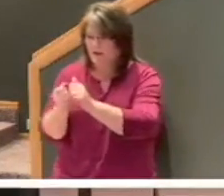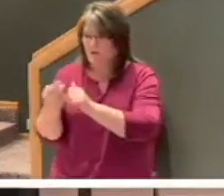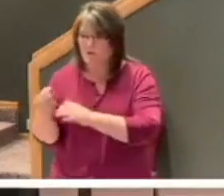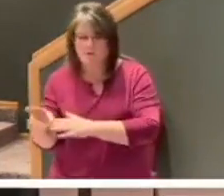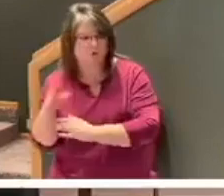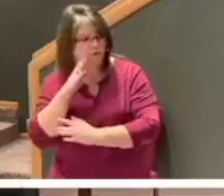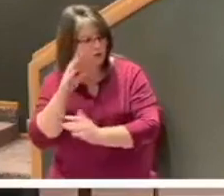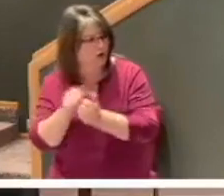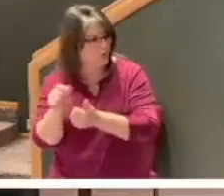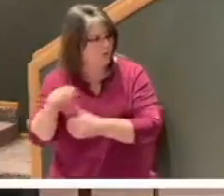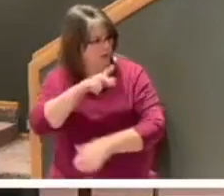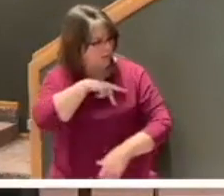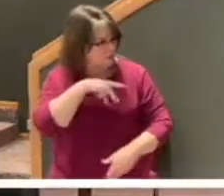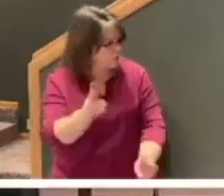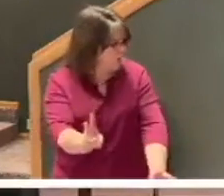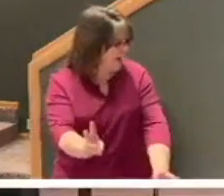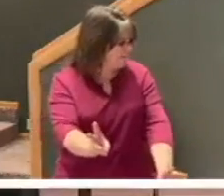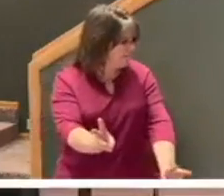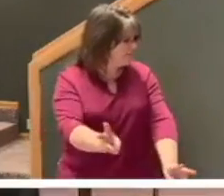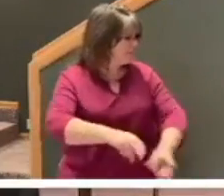with her in a personal way.